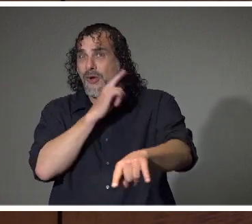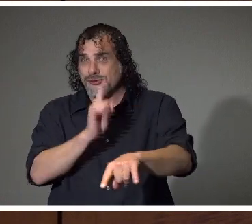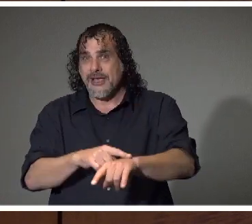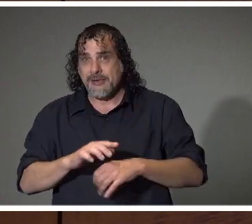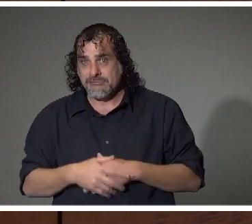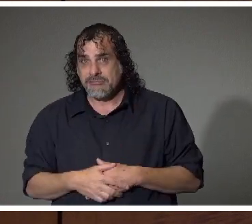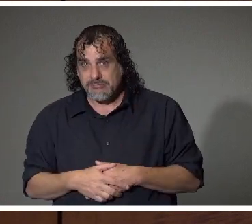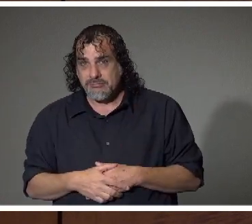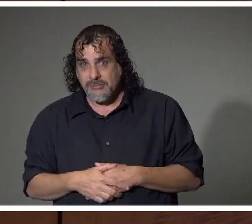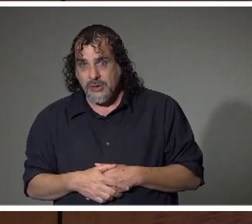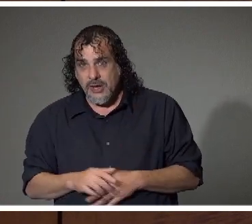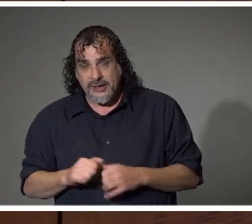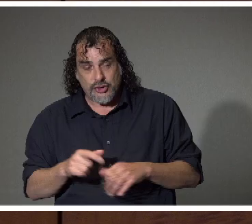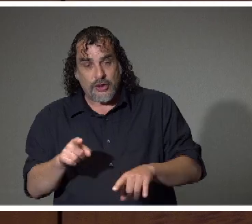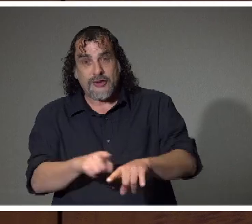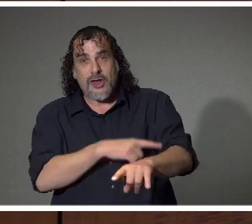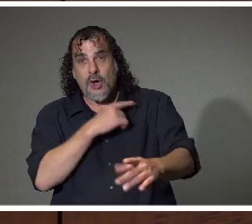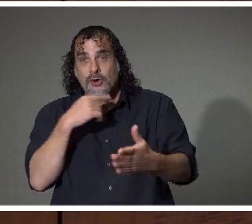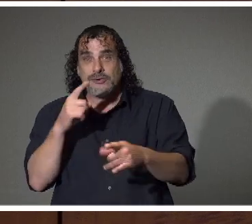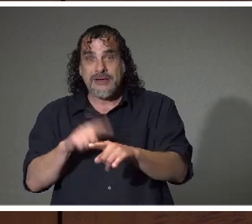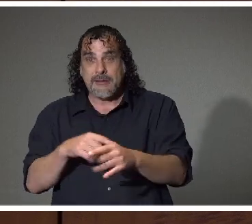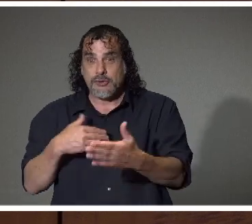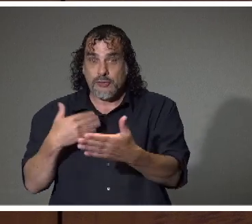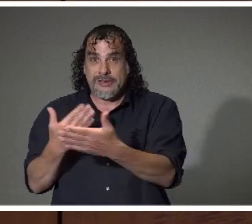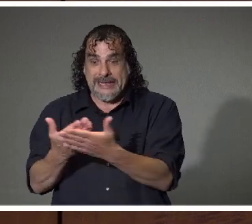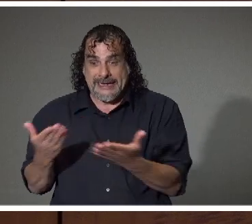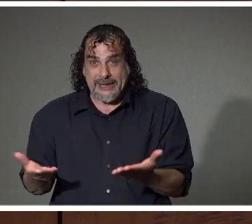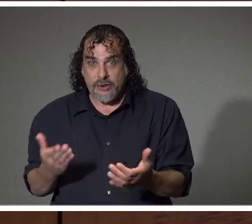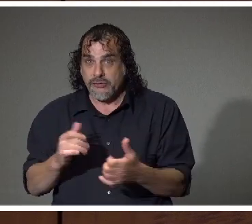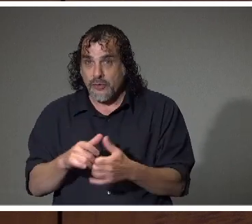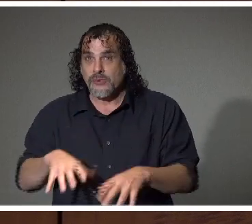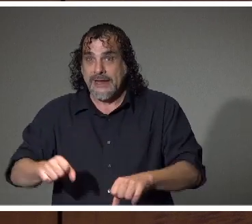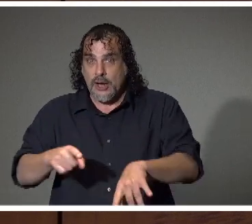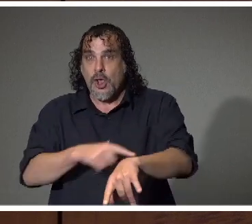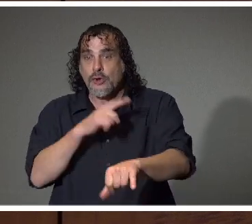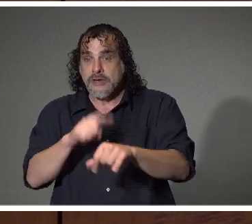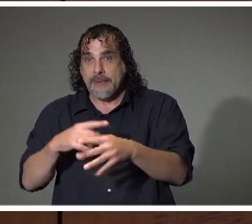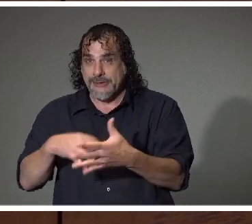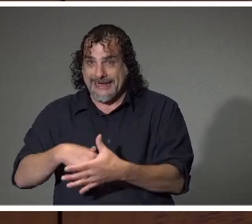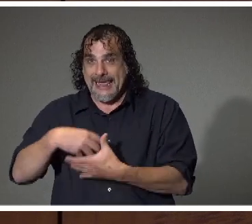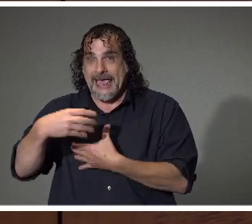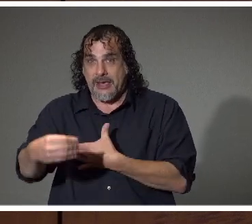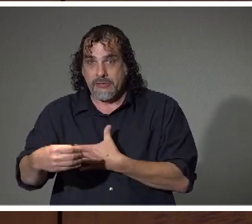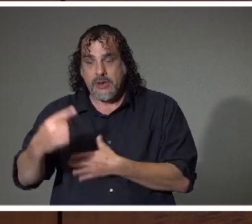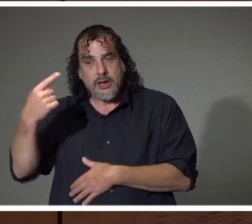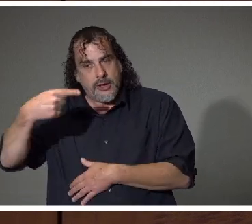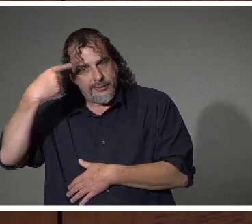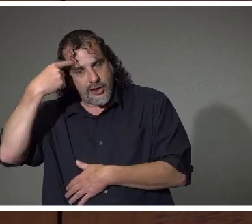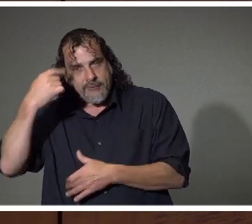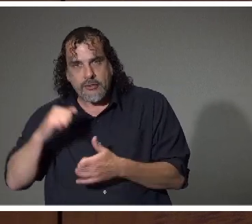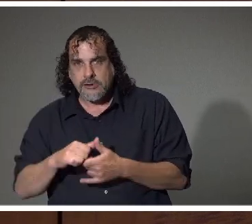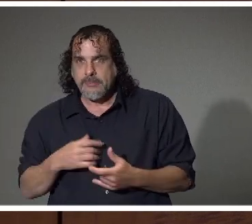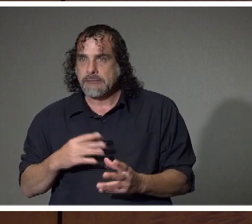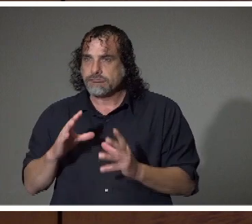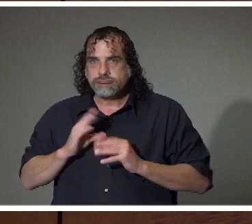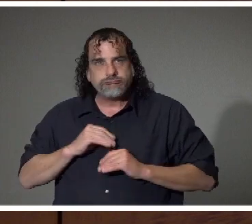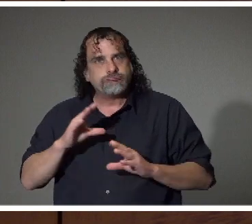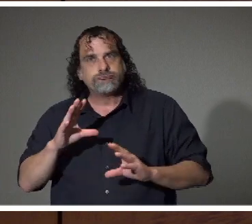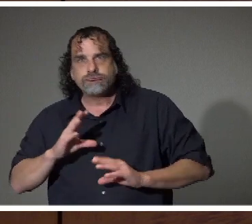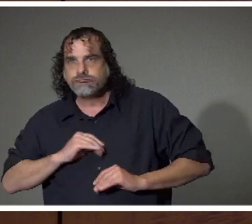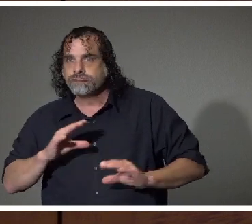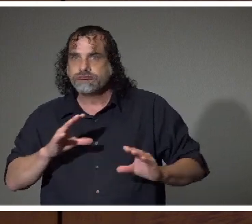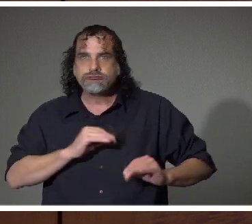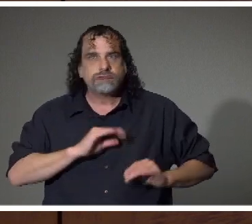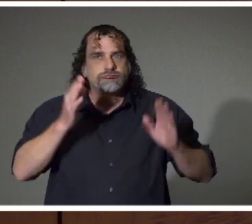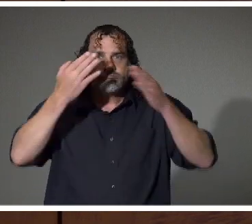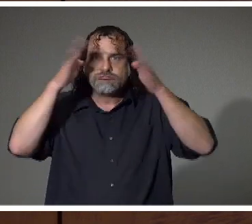here. It's going to take us a long time to kind of get out of it. Governor's been very thoughtful in every step of the way and have